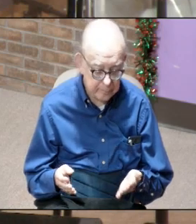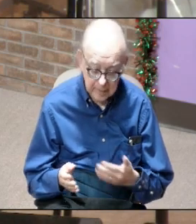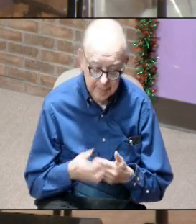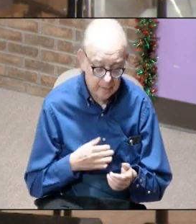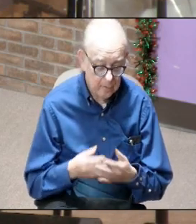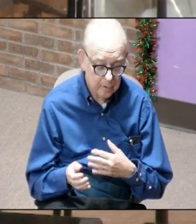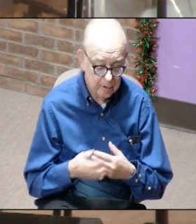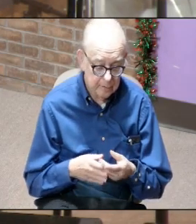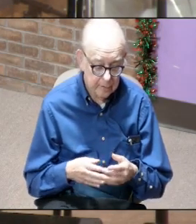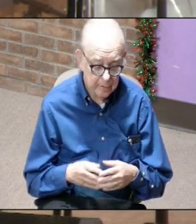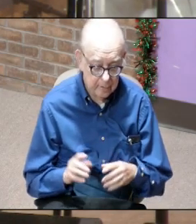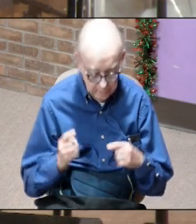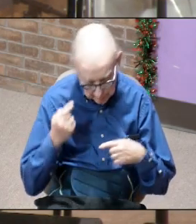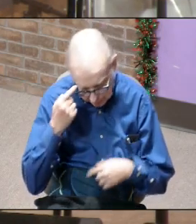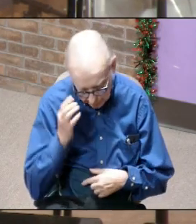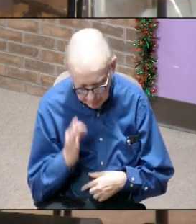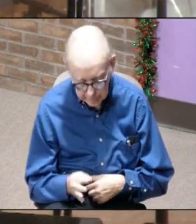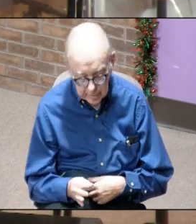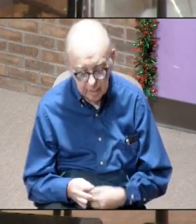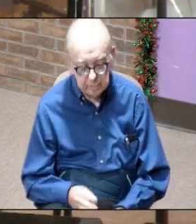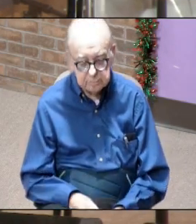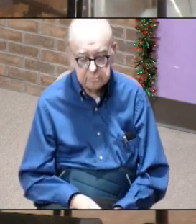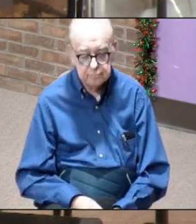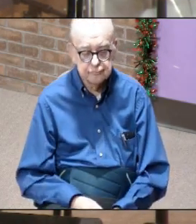whatever they decide, a new